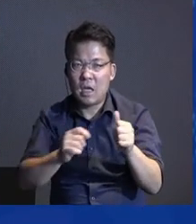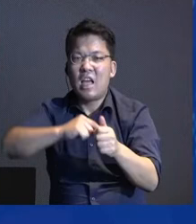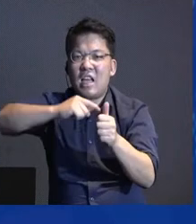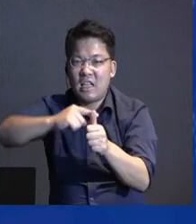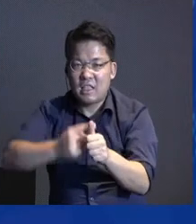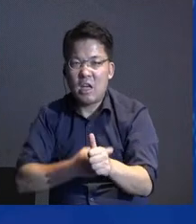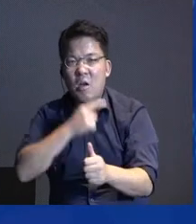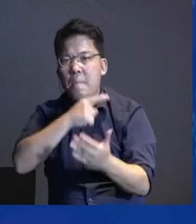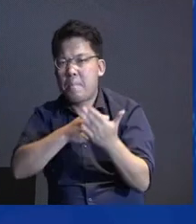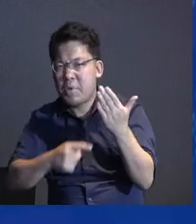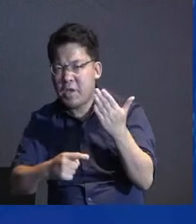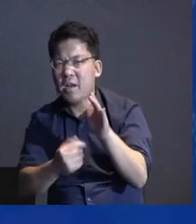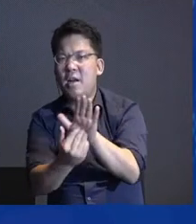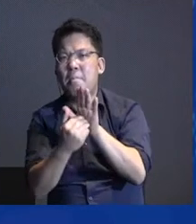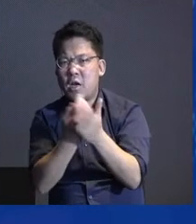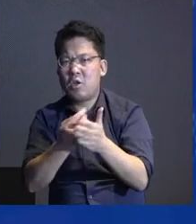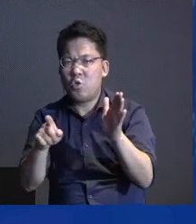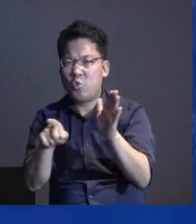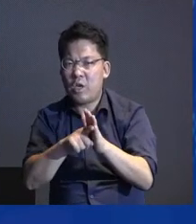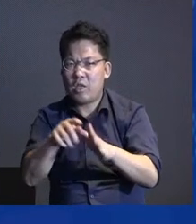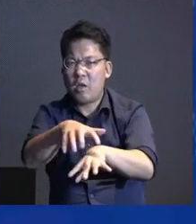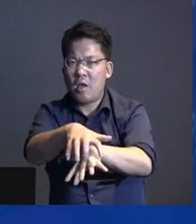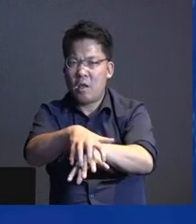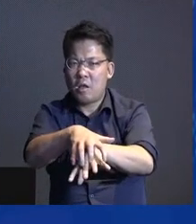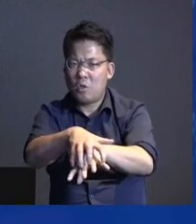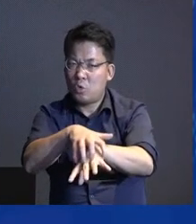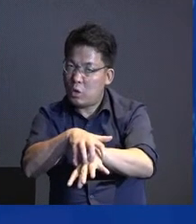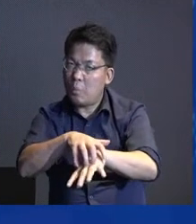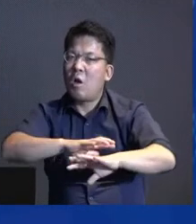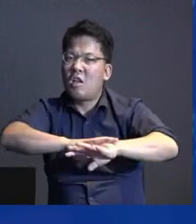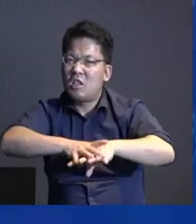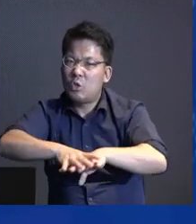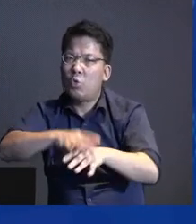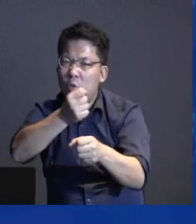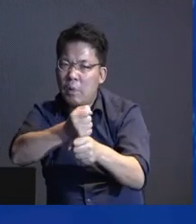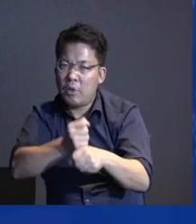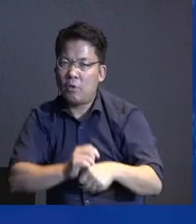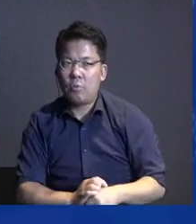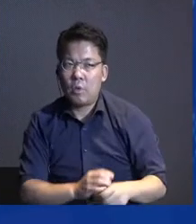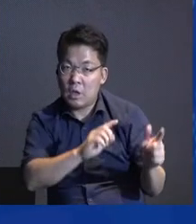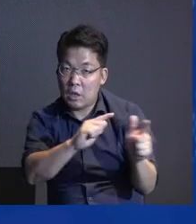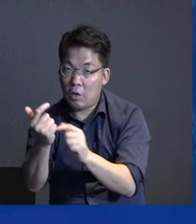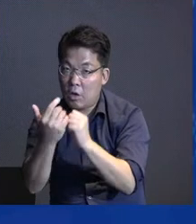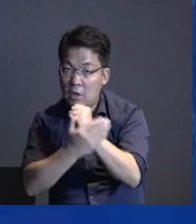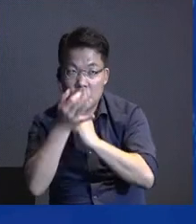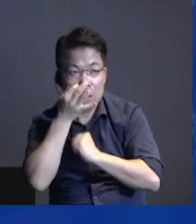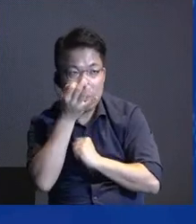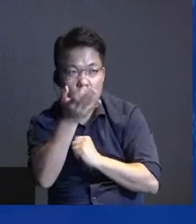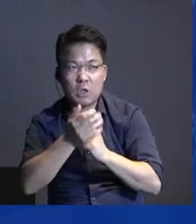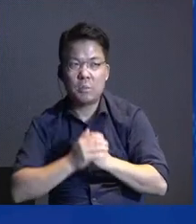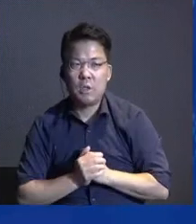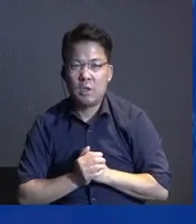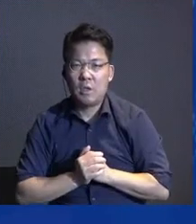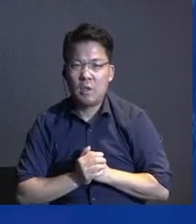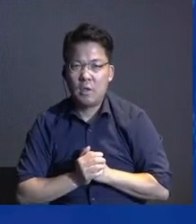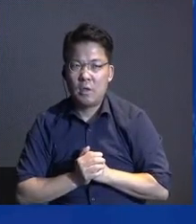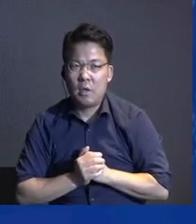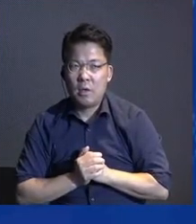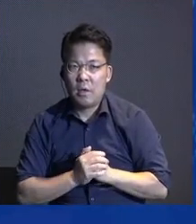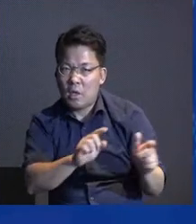Such local community initiative activities can also raise the disaster risk management literacy of